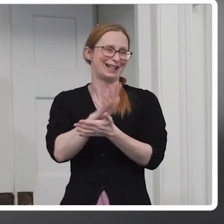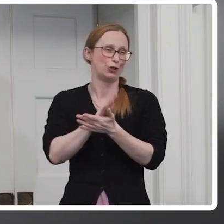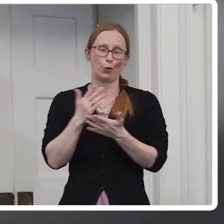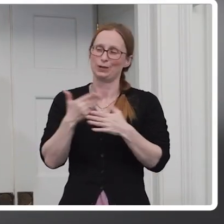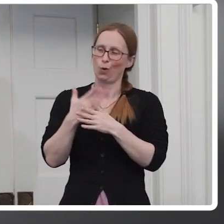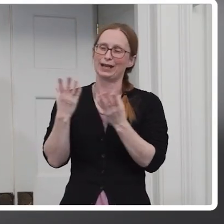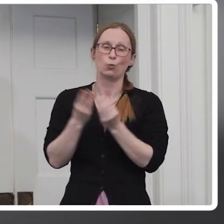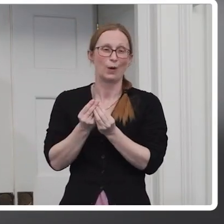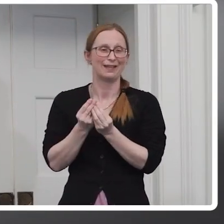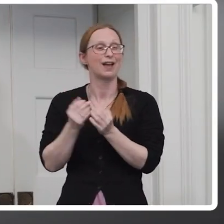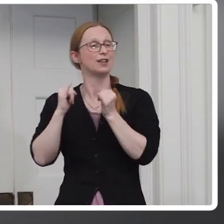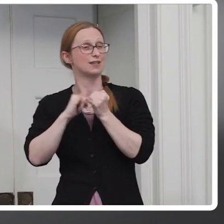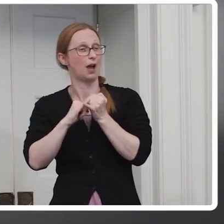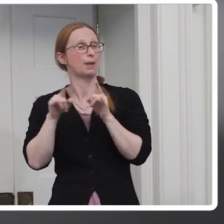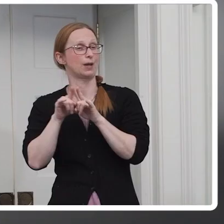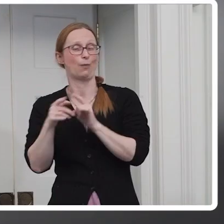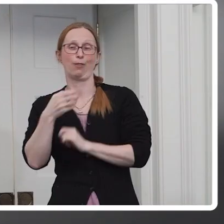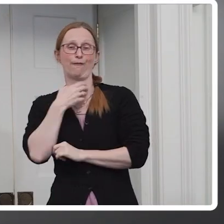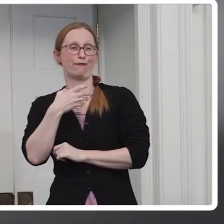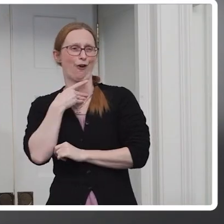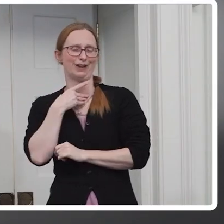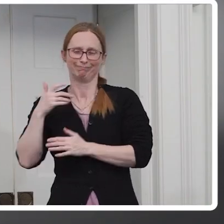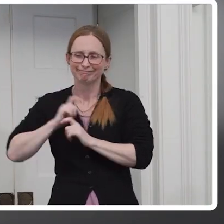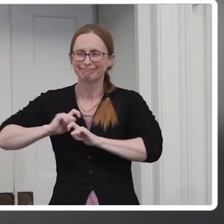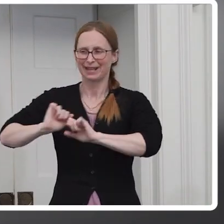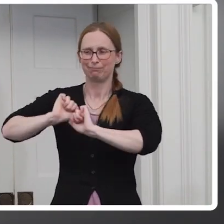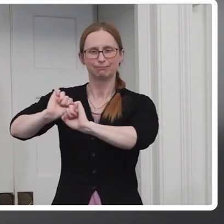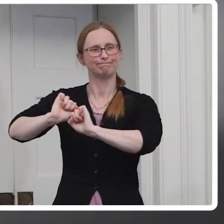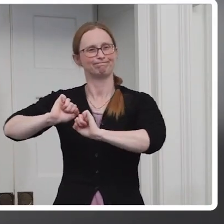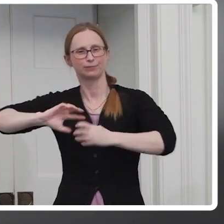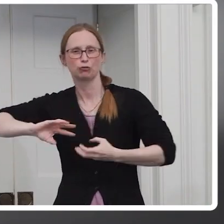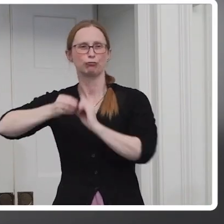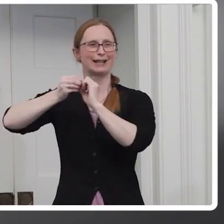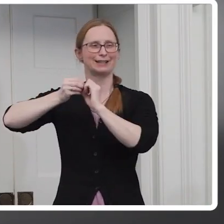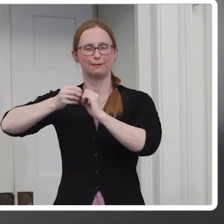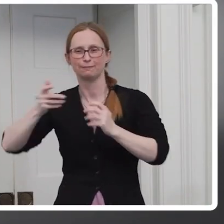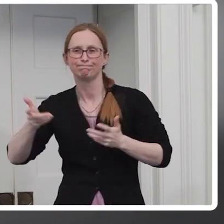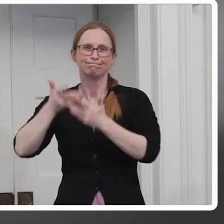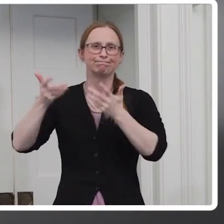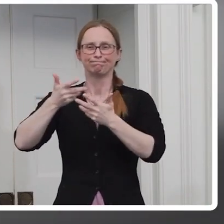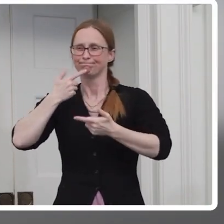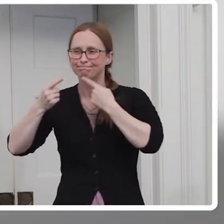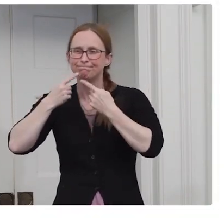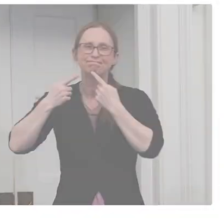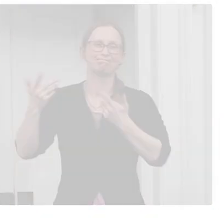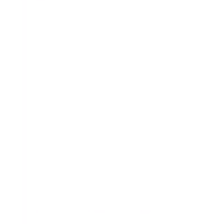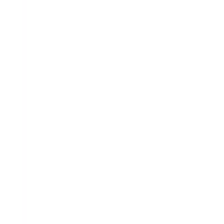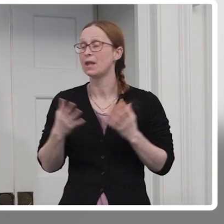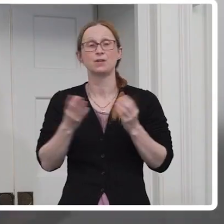with Simon and the Frog, alter ego, because they're fun and they keep Grace being creative, informed, and